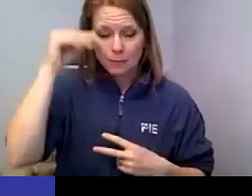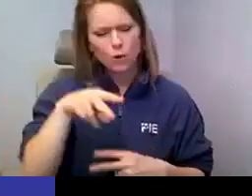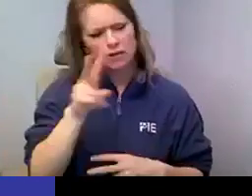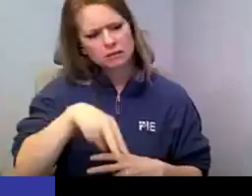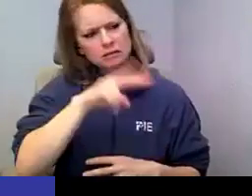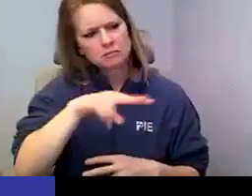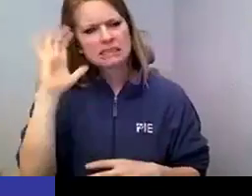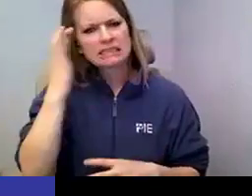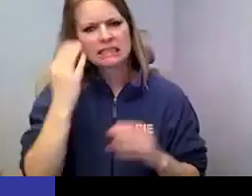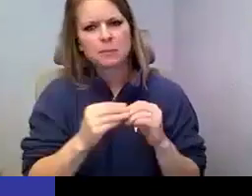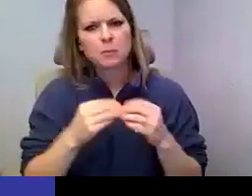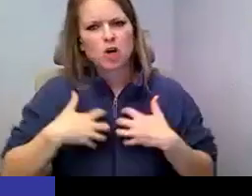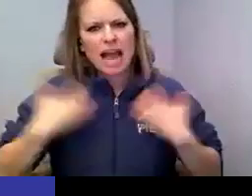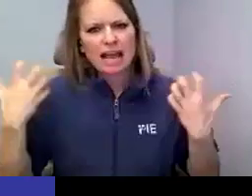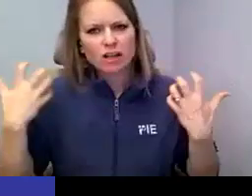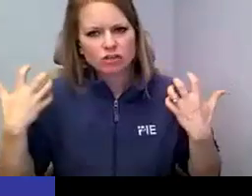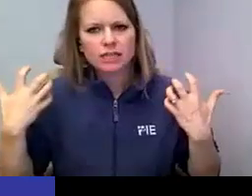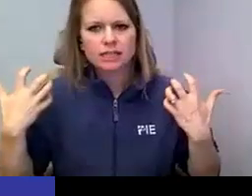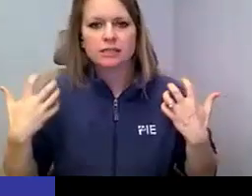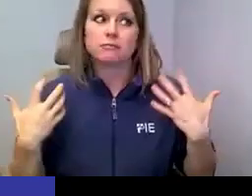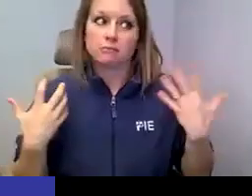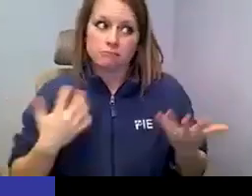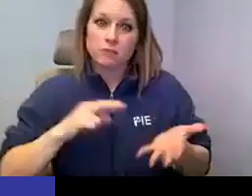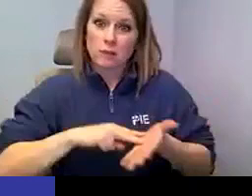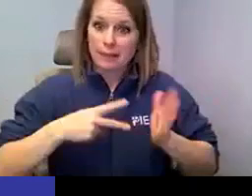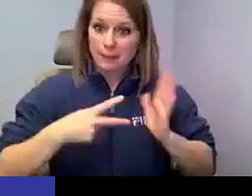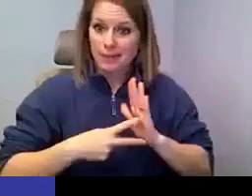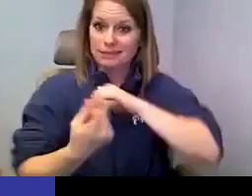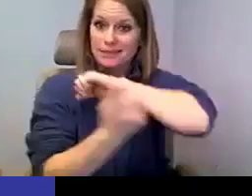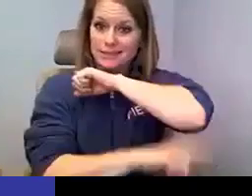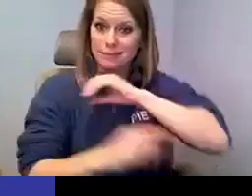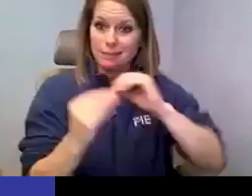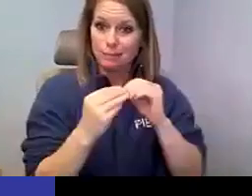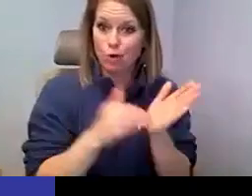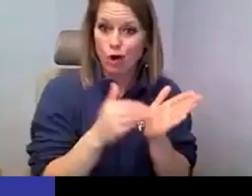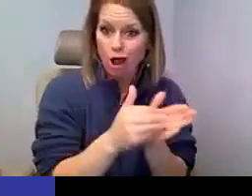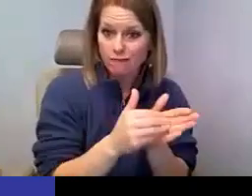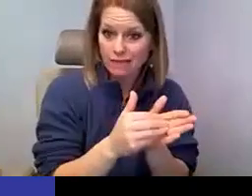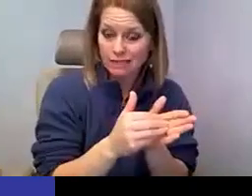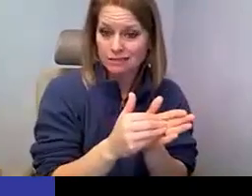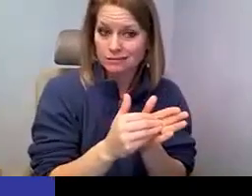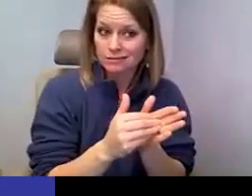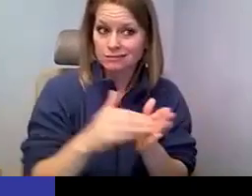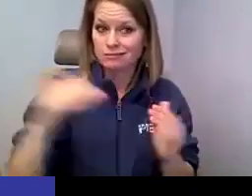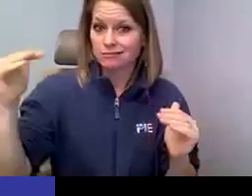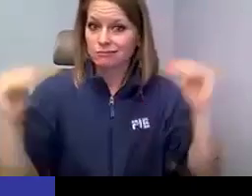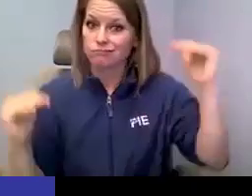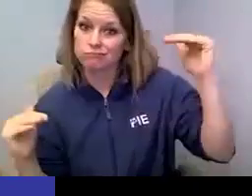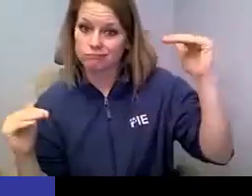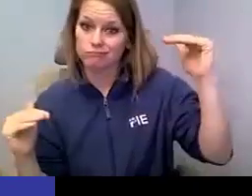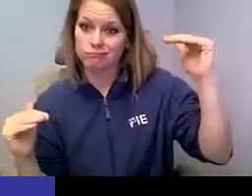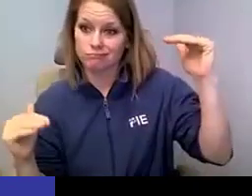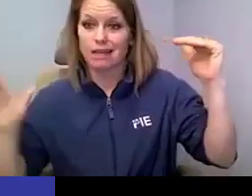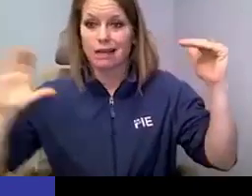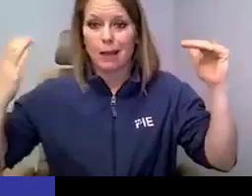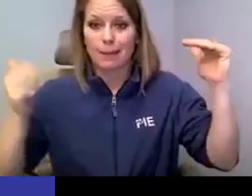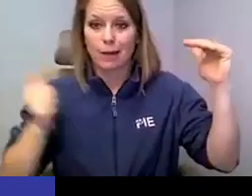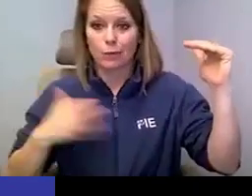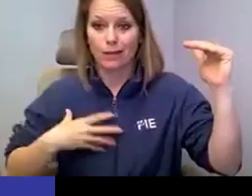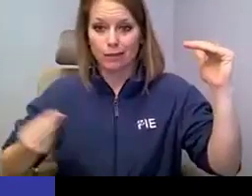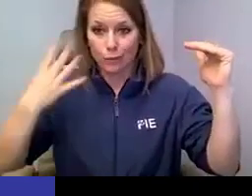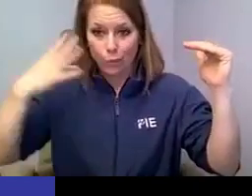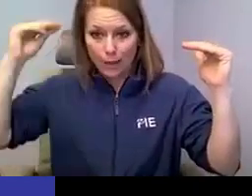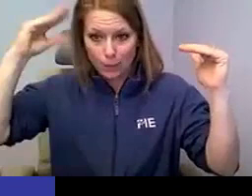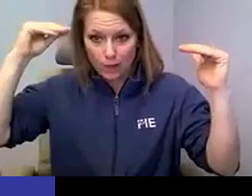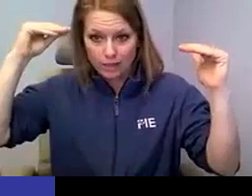how this might lead to disproportionate discipline, and that discipline that might be used to identify a young Black boy as having emotional behavioral disability,